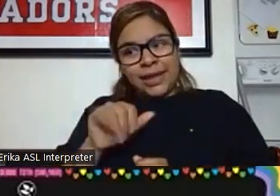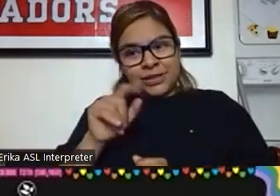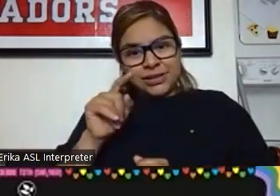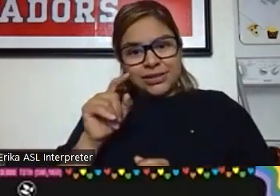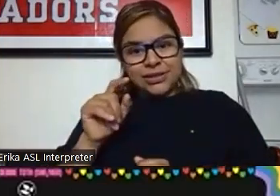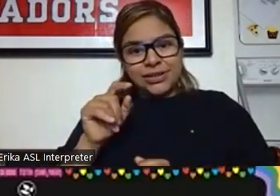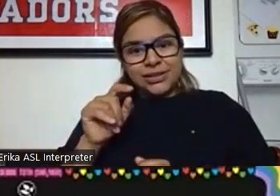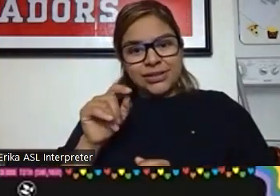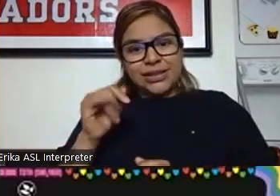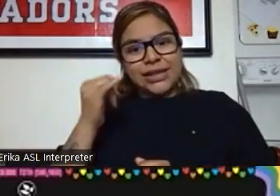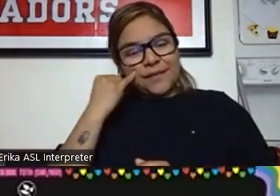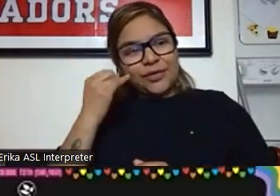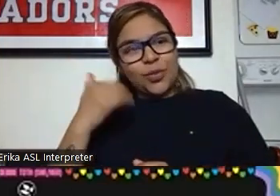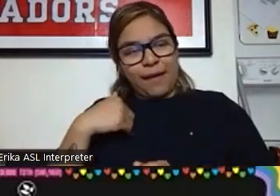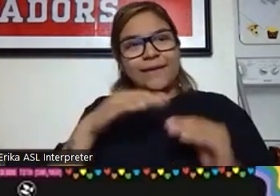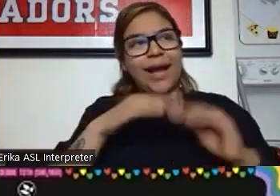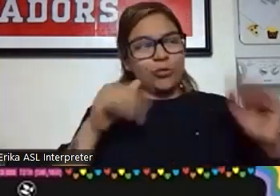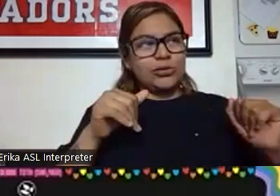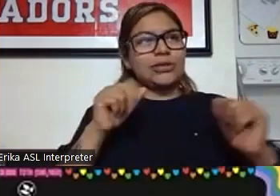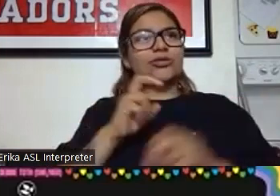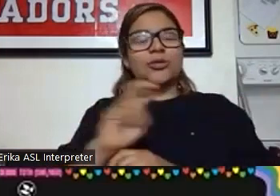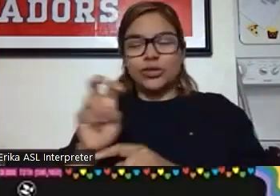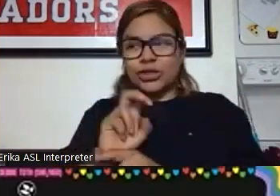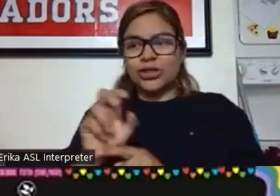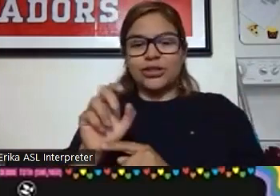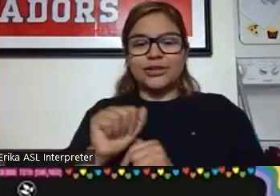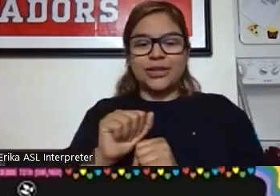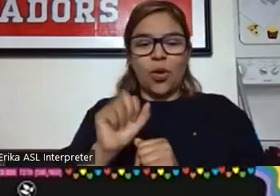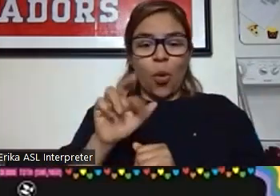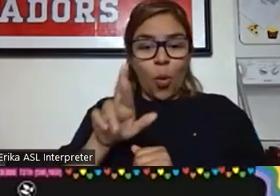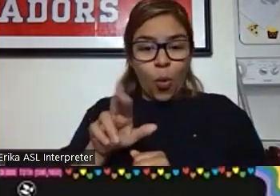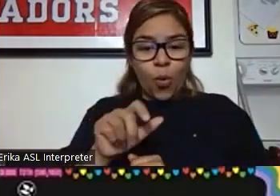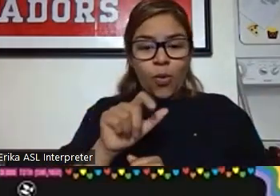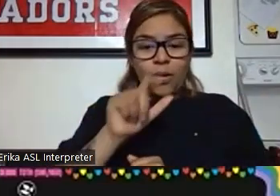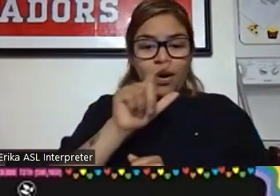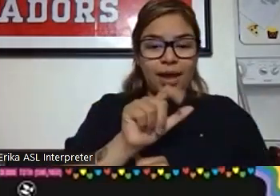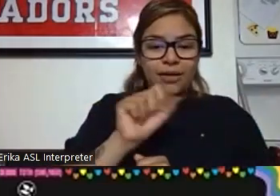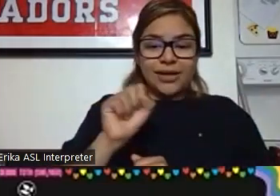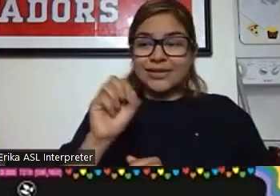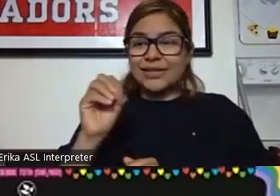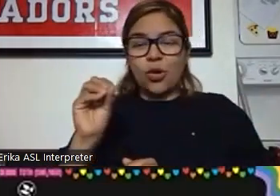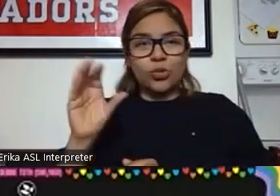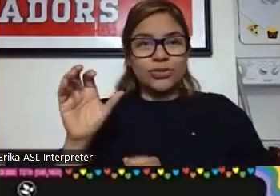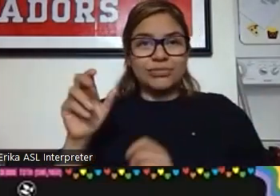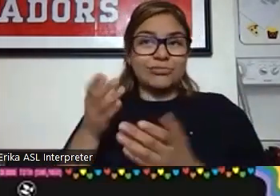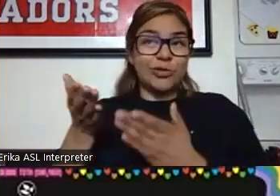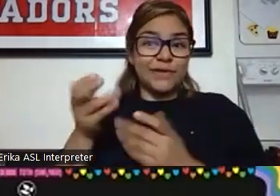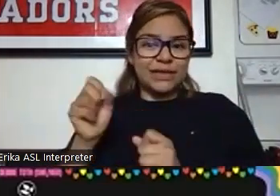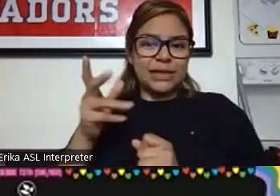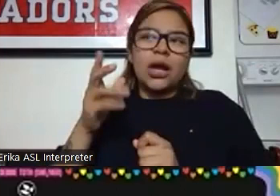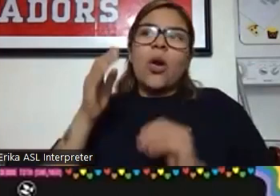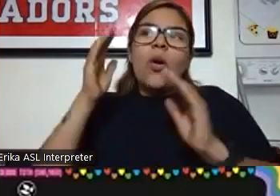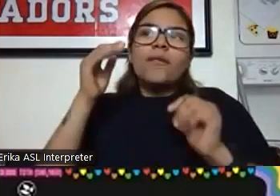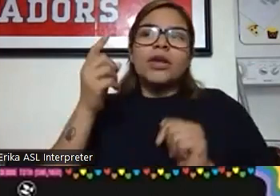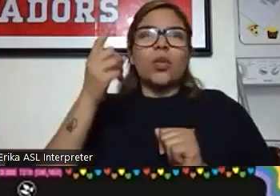transportation, housing, or LTSS services fall apart, and one day that can be really